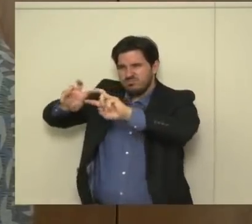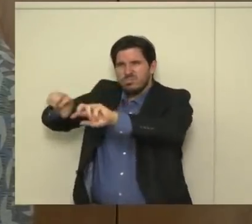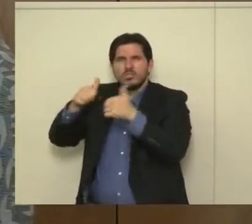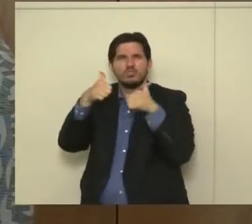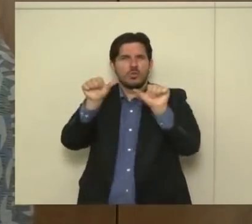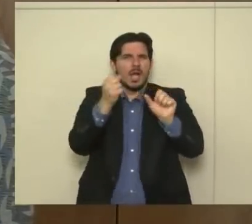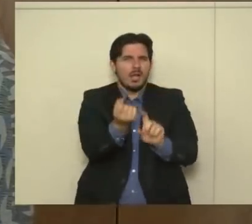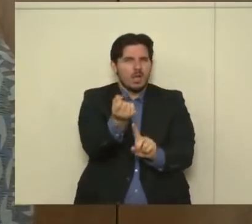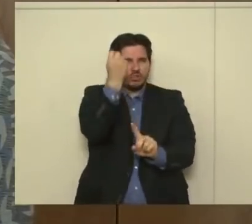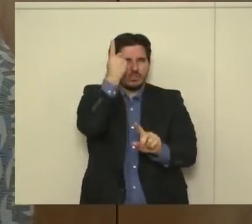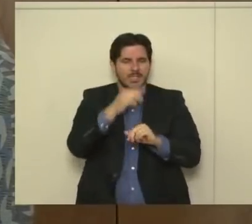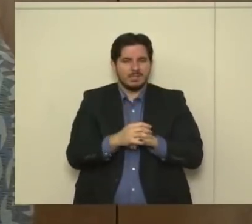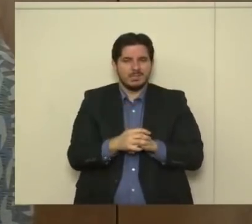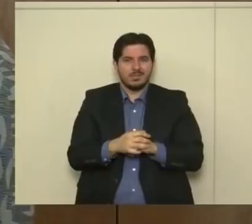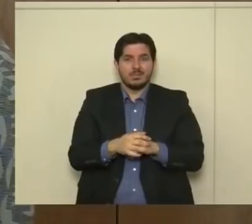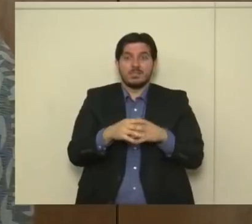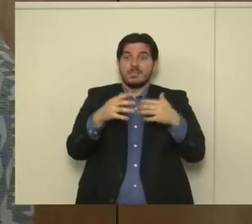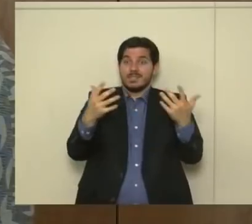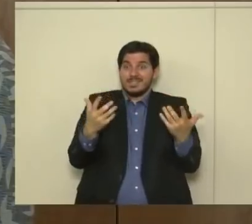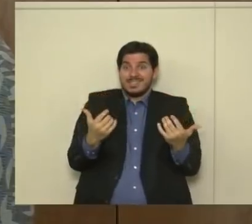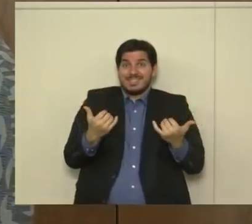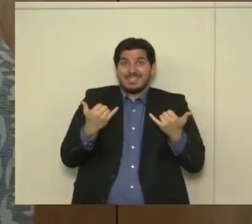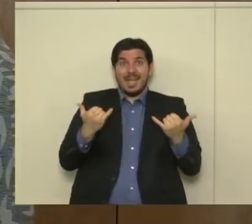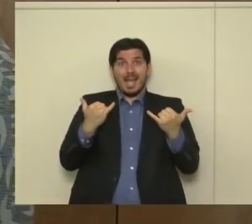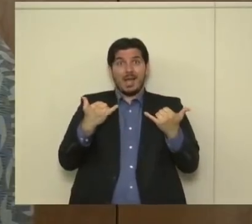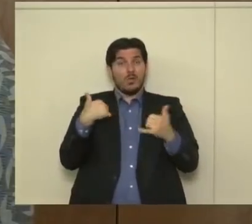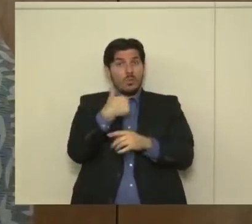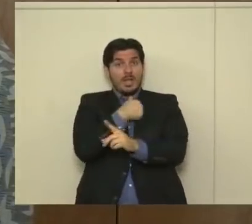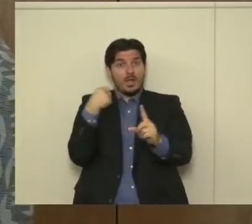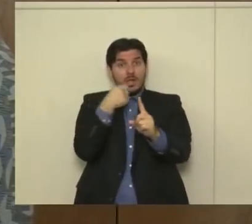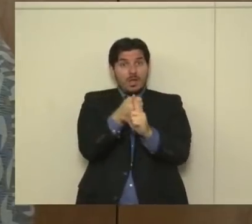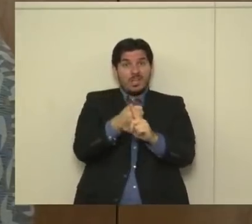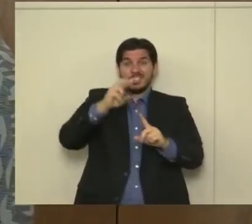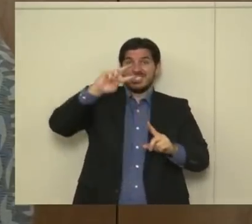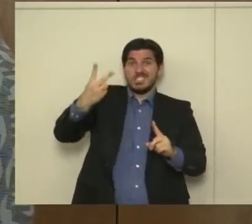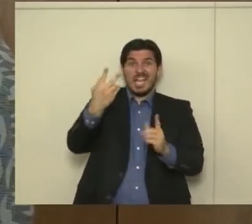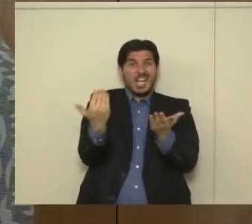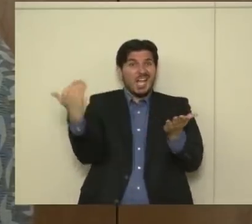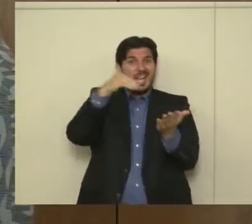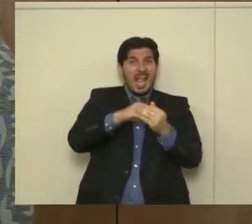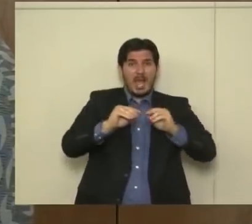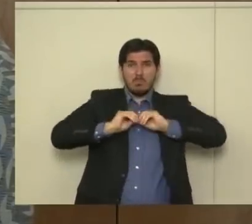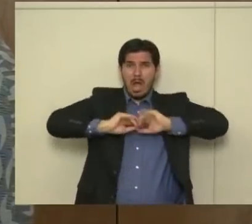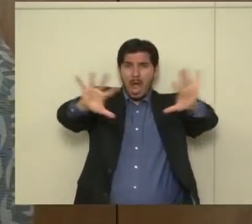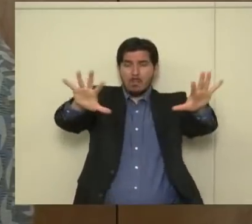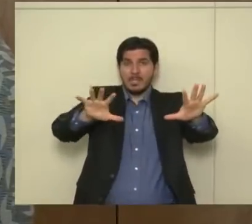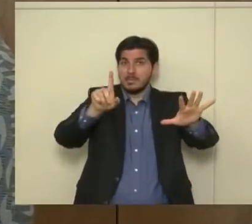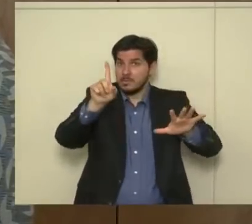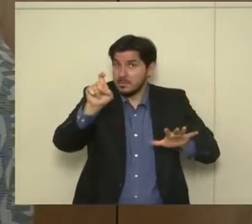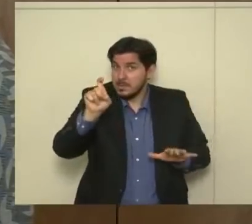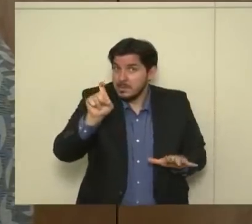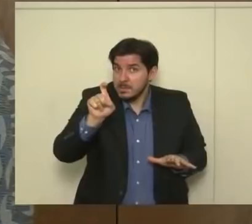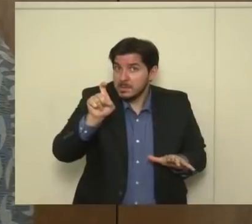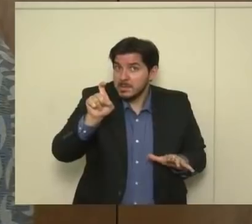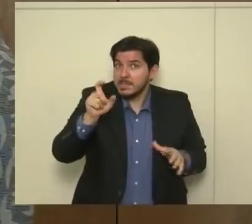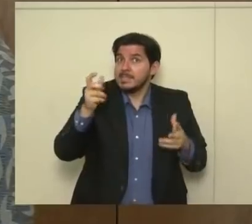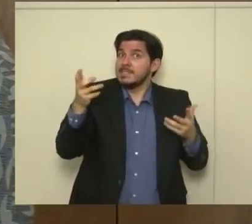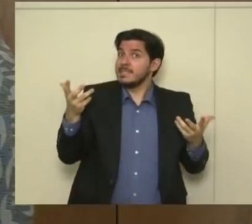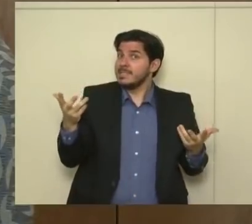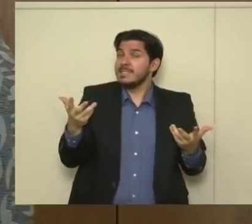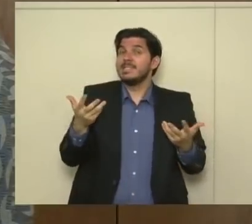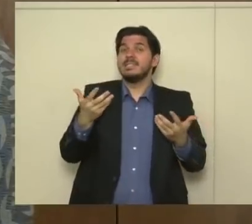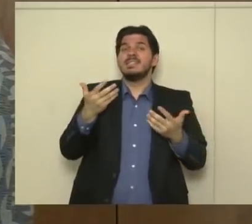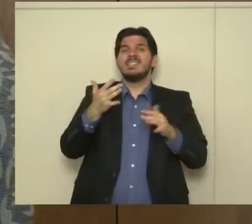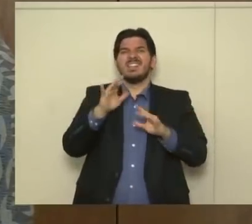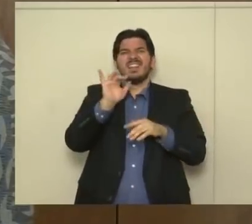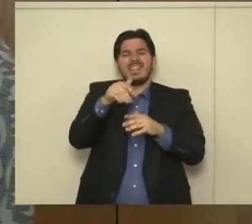in a second wave. Are we? And maybe New Mexico, if you looked at the early spike in April and then later in July,